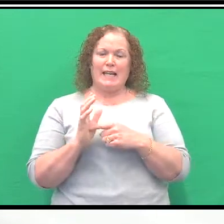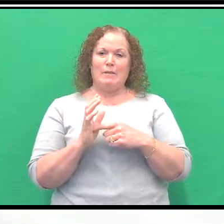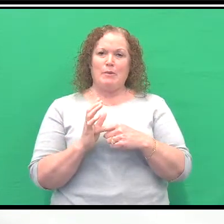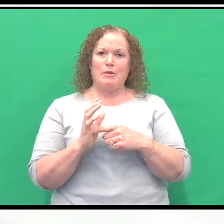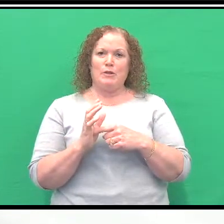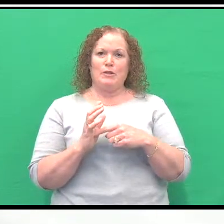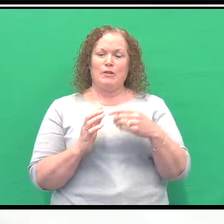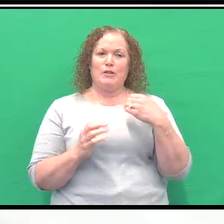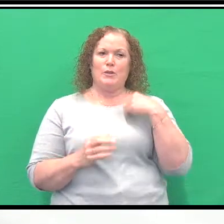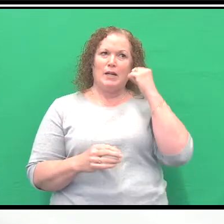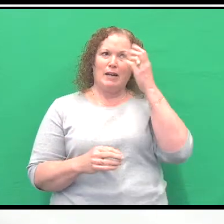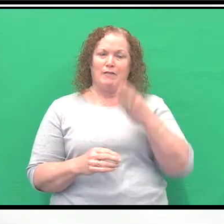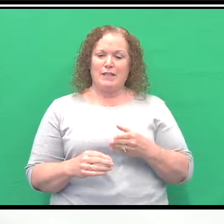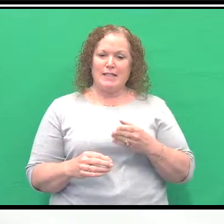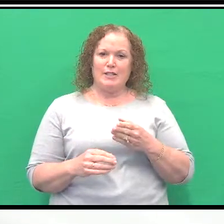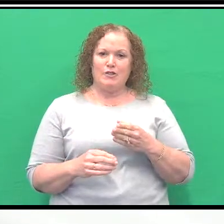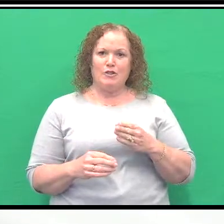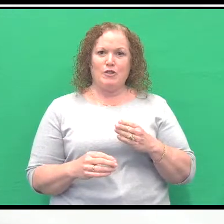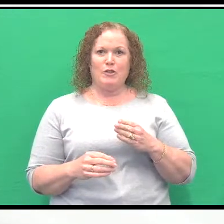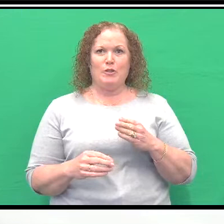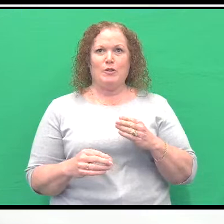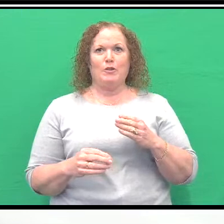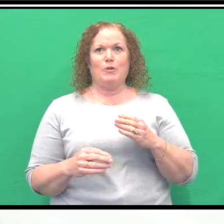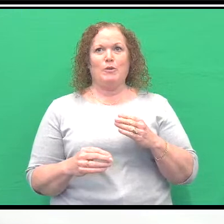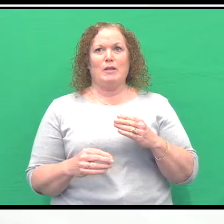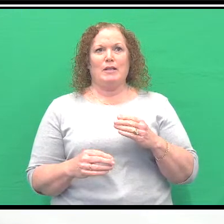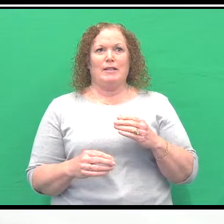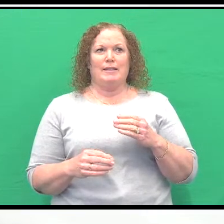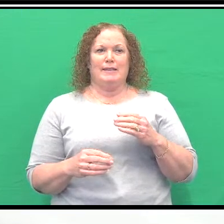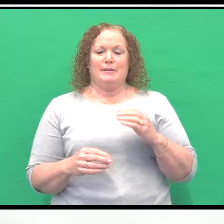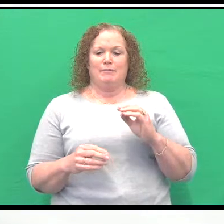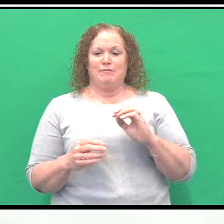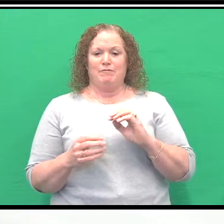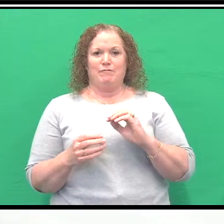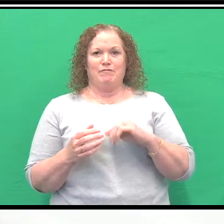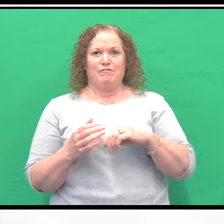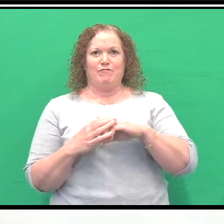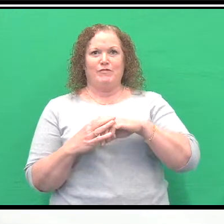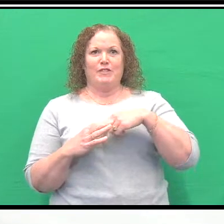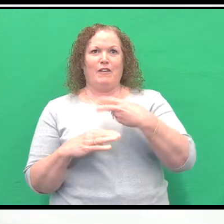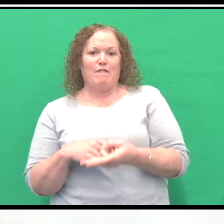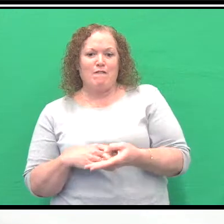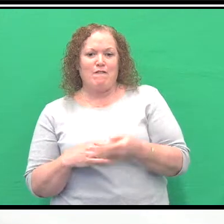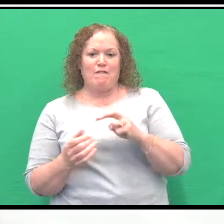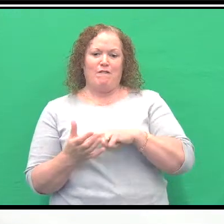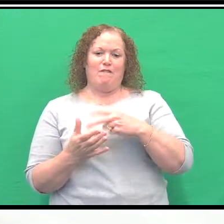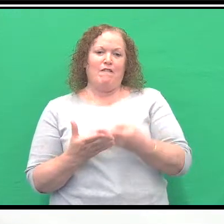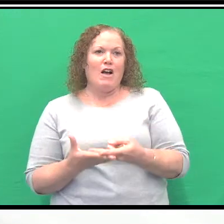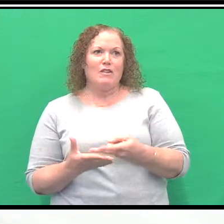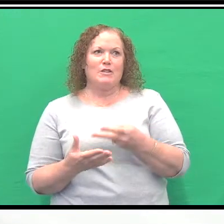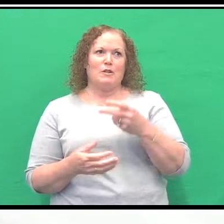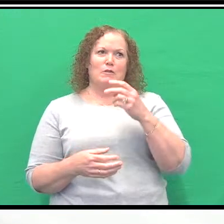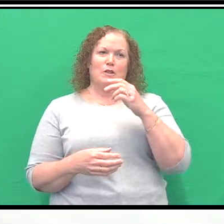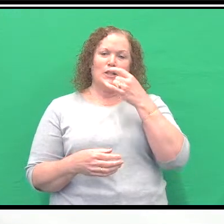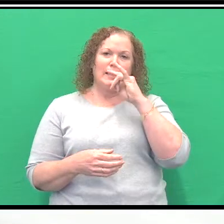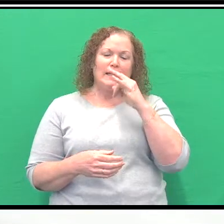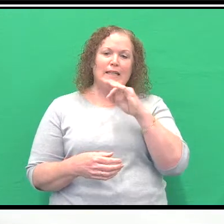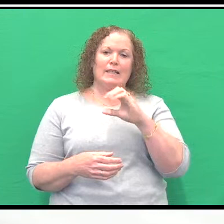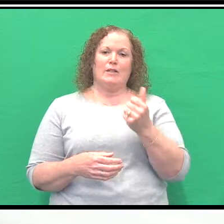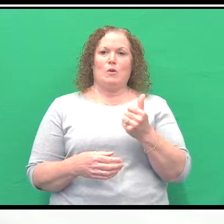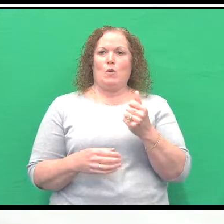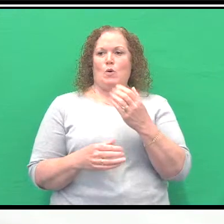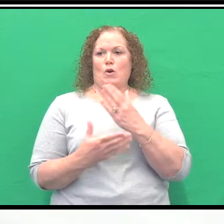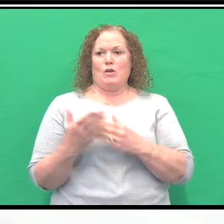over a student, or if you have in security, if they're trying to break up an altercation, we look at all of those things and we try